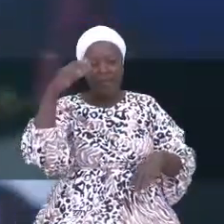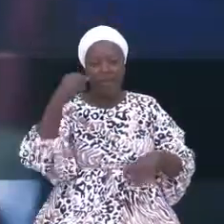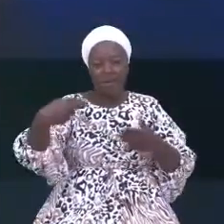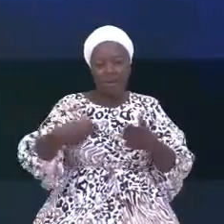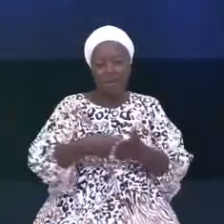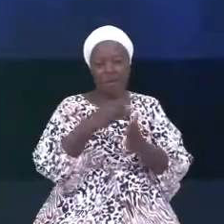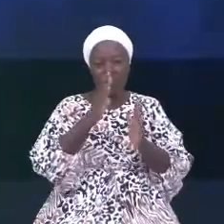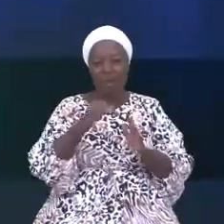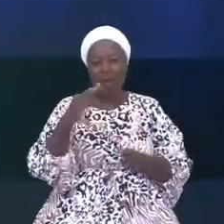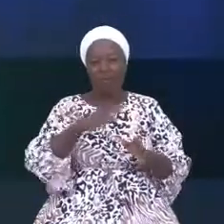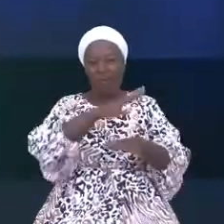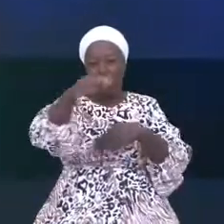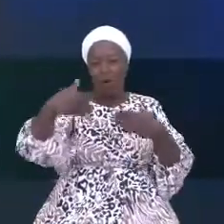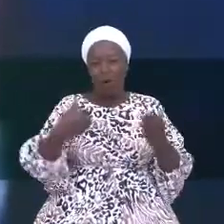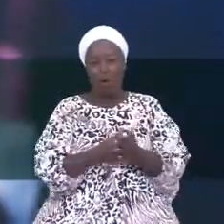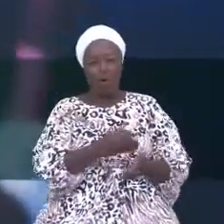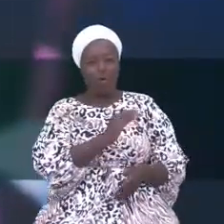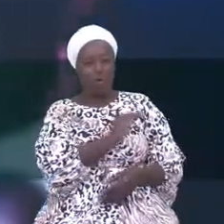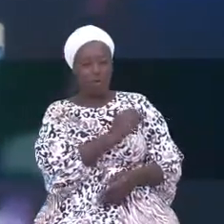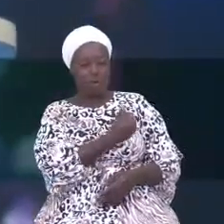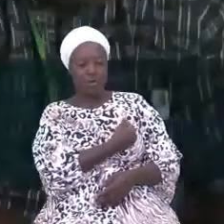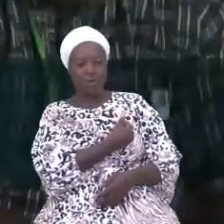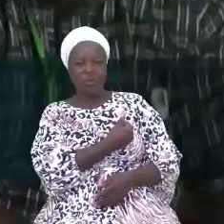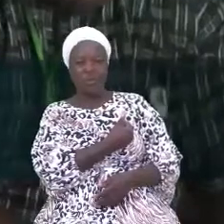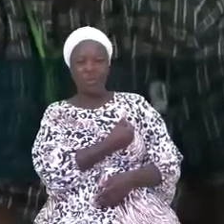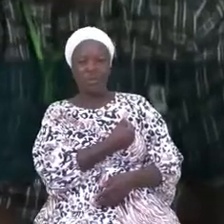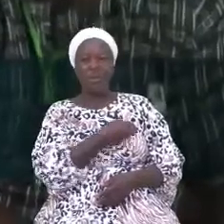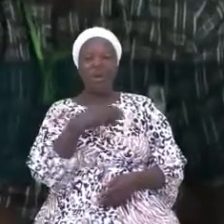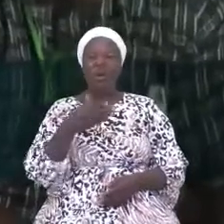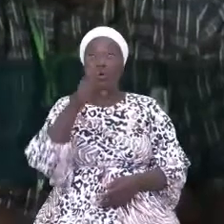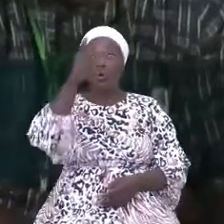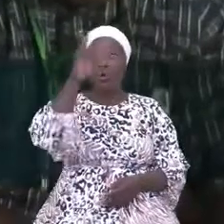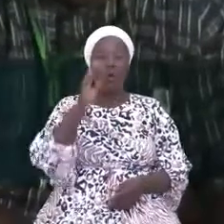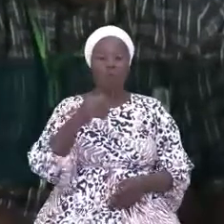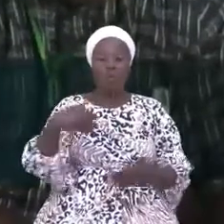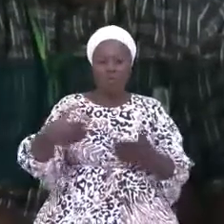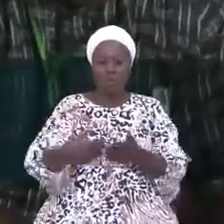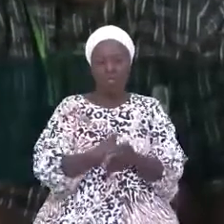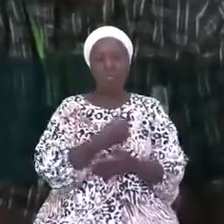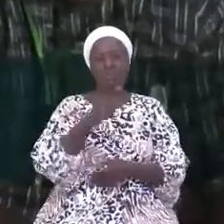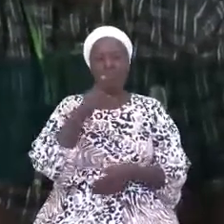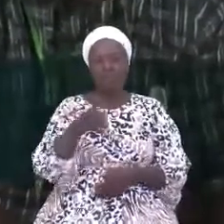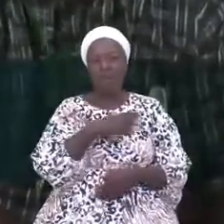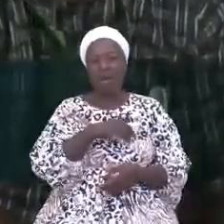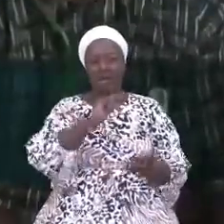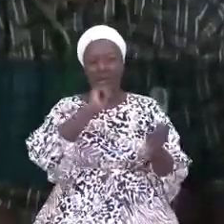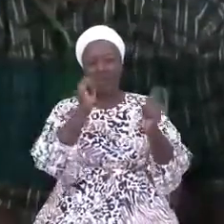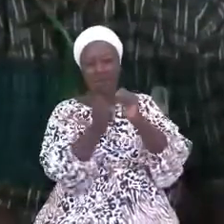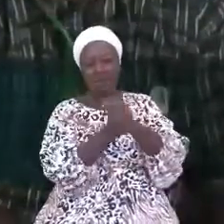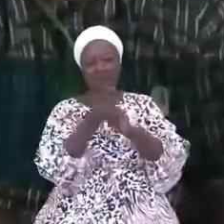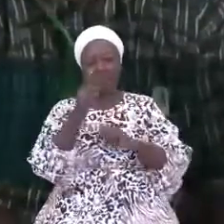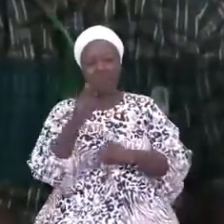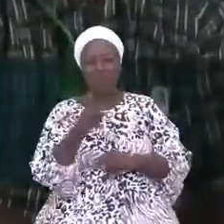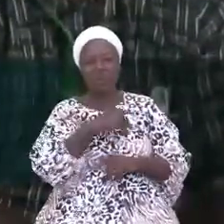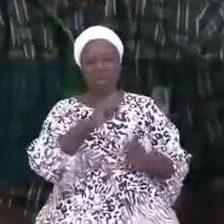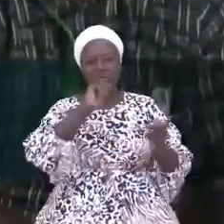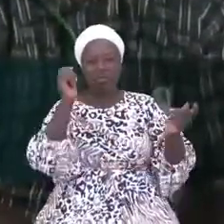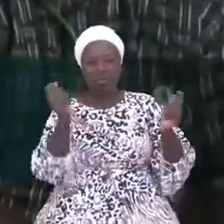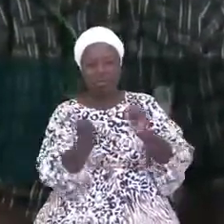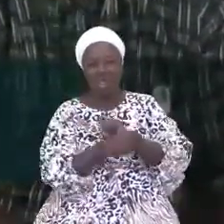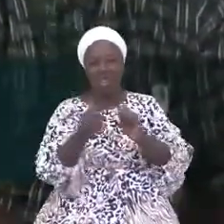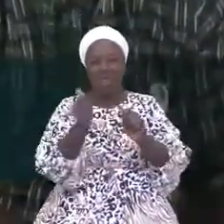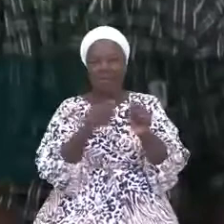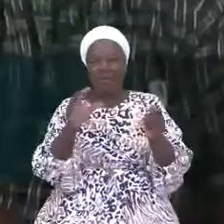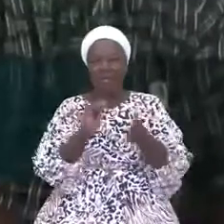all souls. It will renew you. It will transform you. It will change everything that needs to